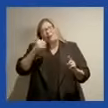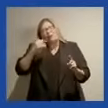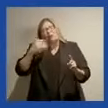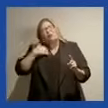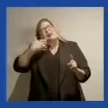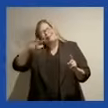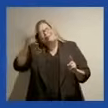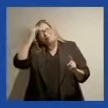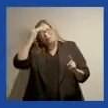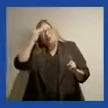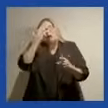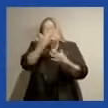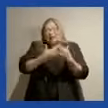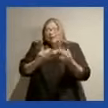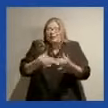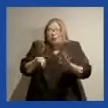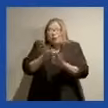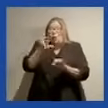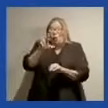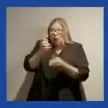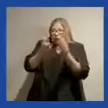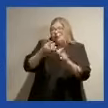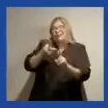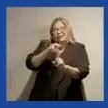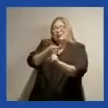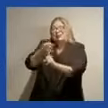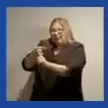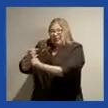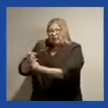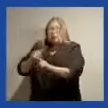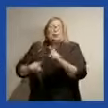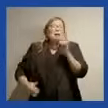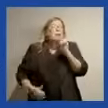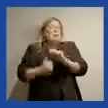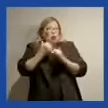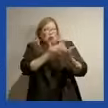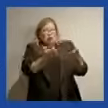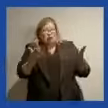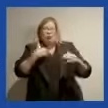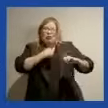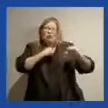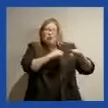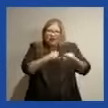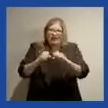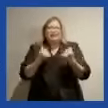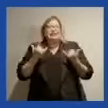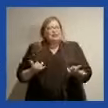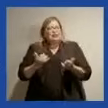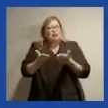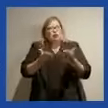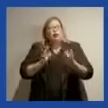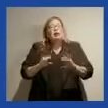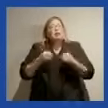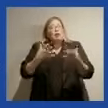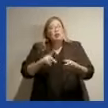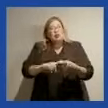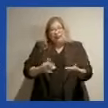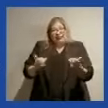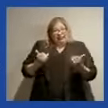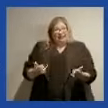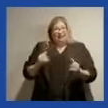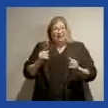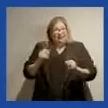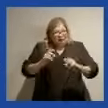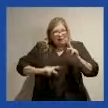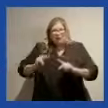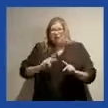are being impacted, but the vast majority are being protected. Existing services provided to existing people.